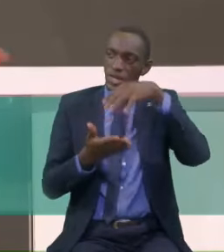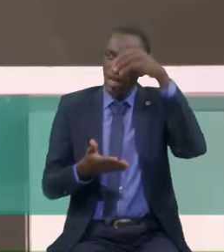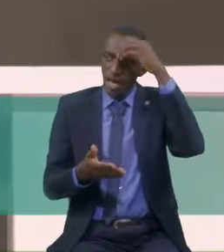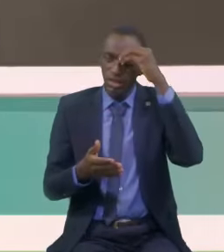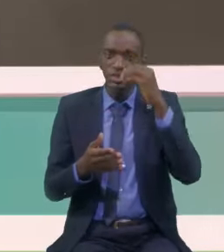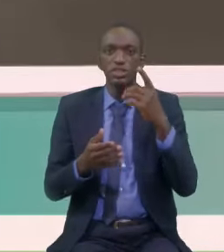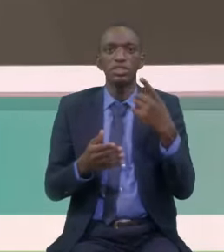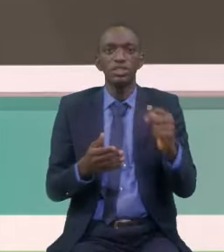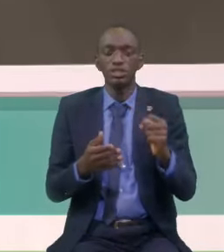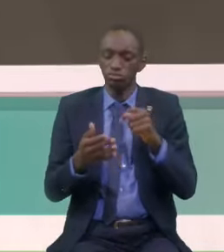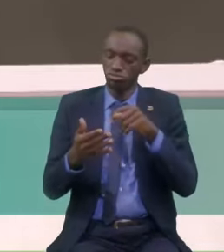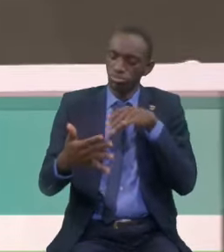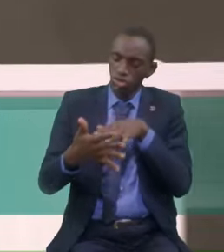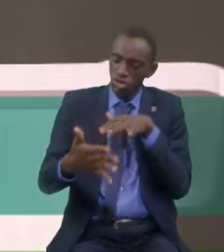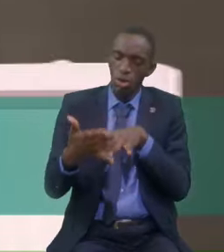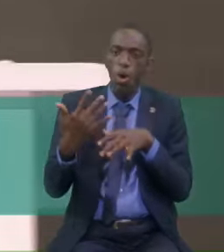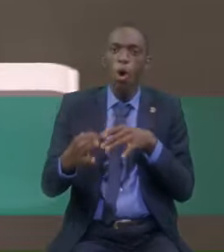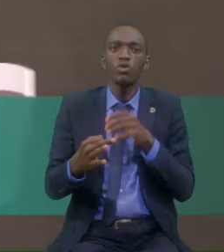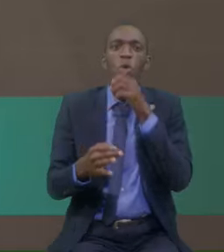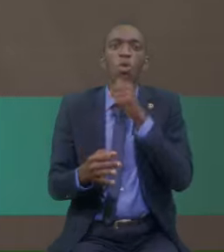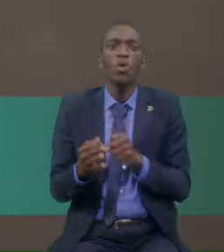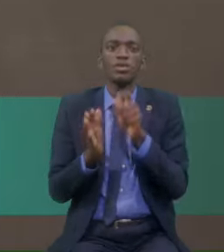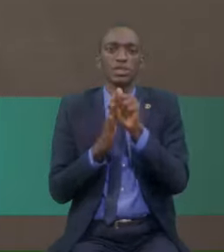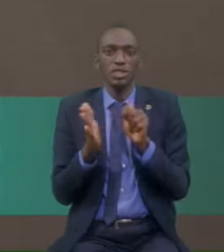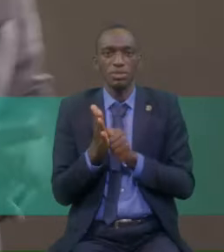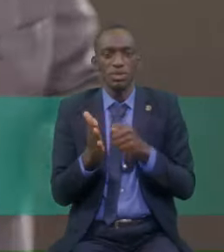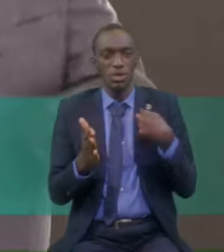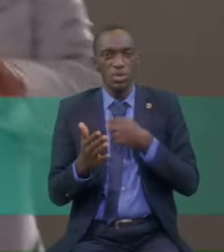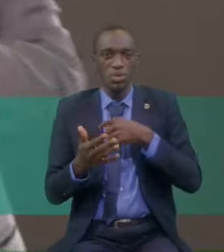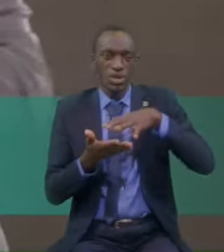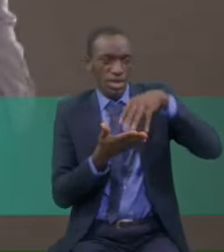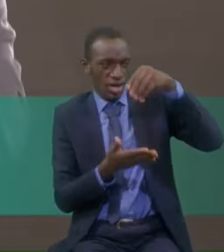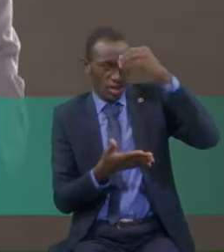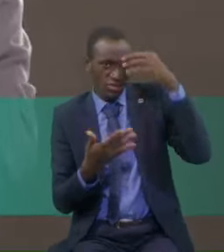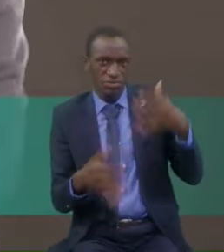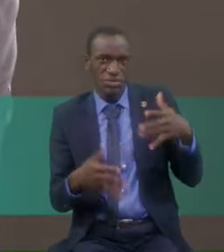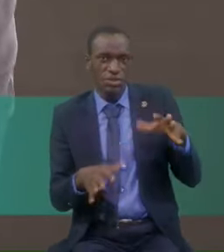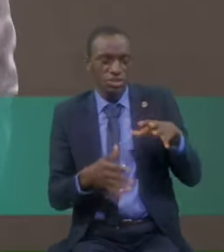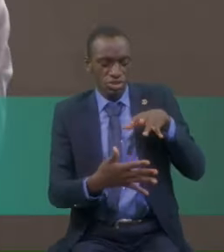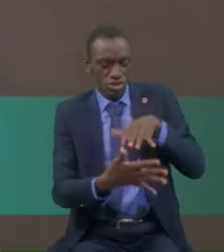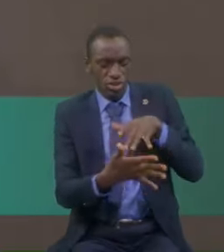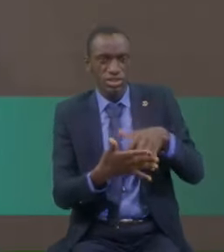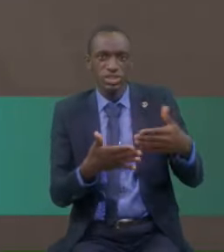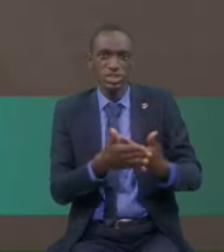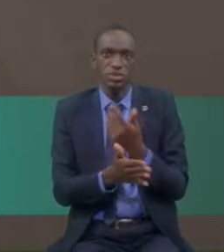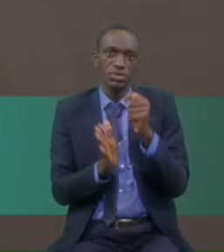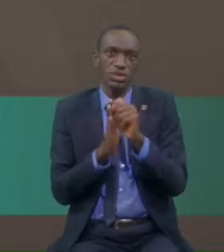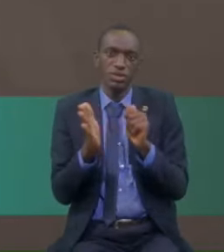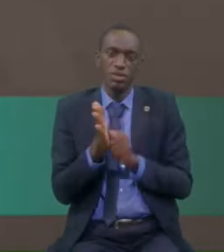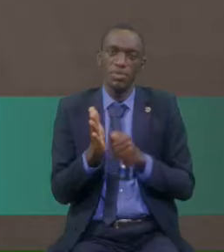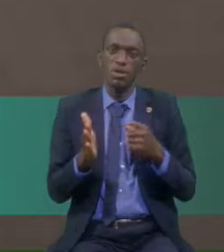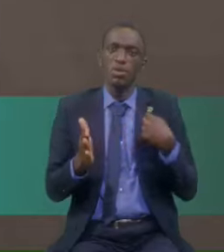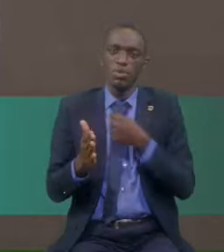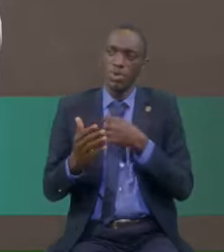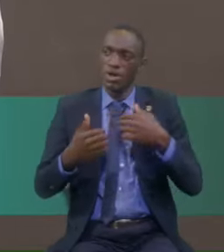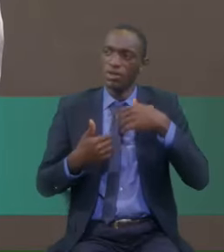Testament? Didn't we learn the survey of the New Testament? Didn't we learn the theology of